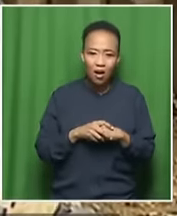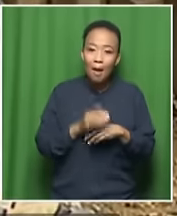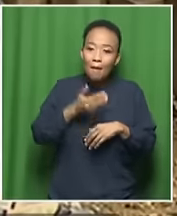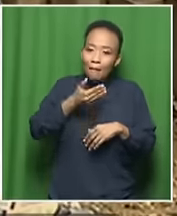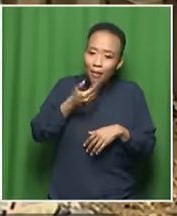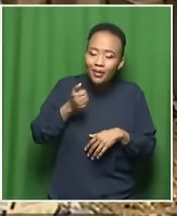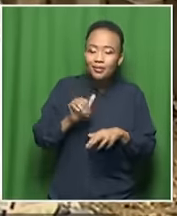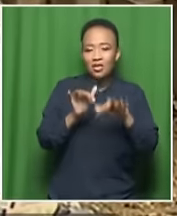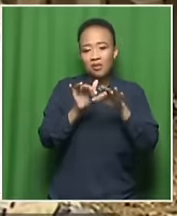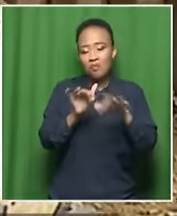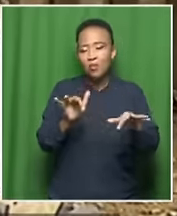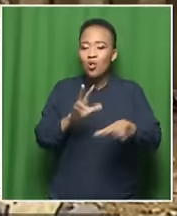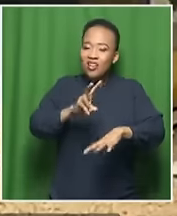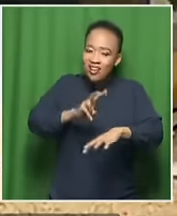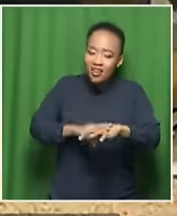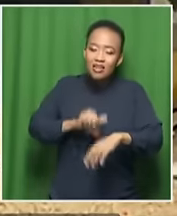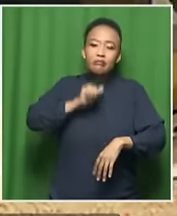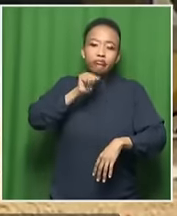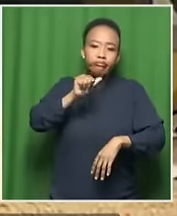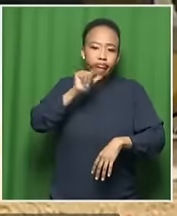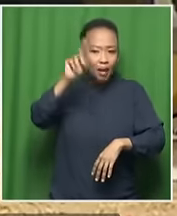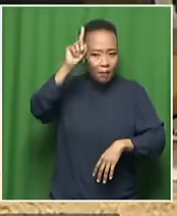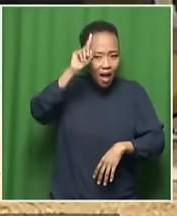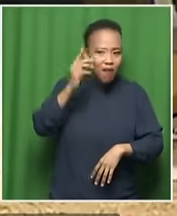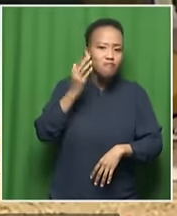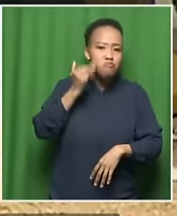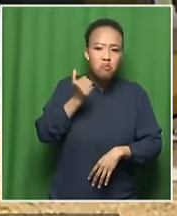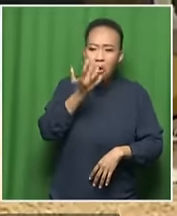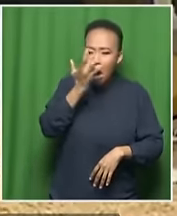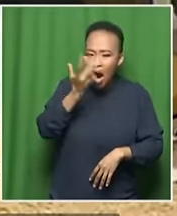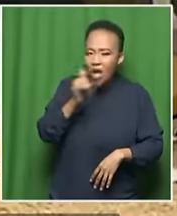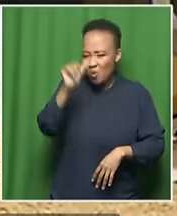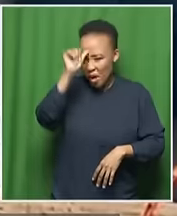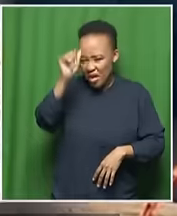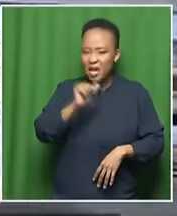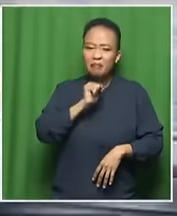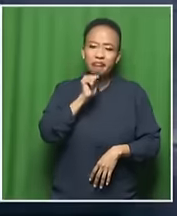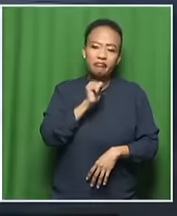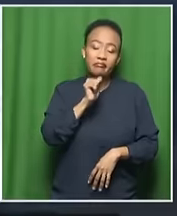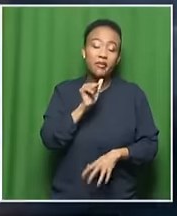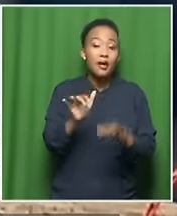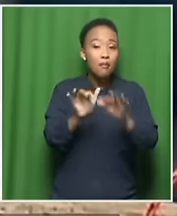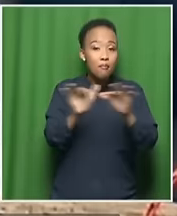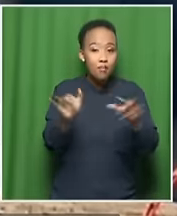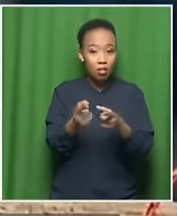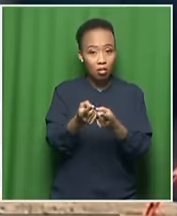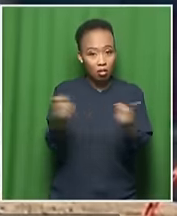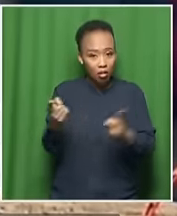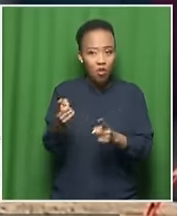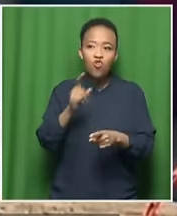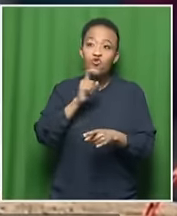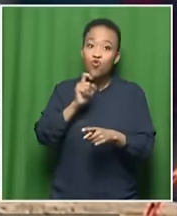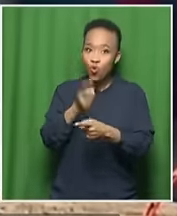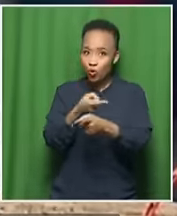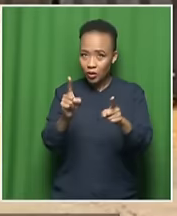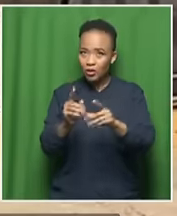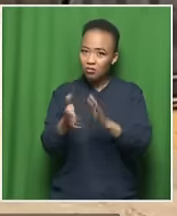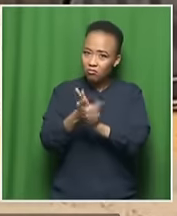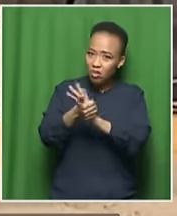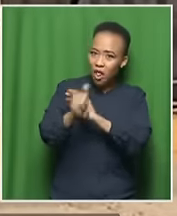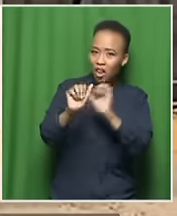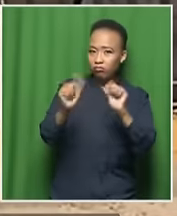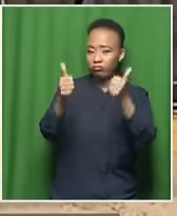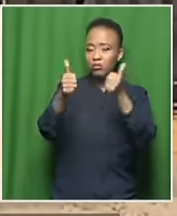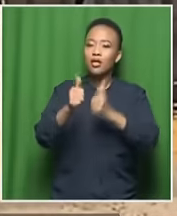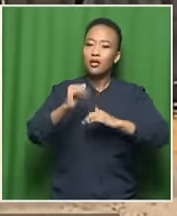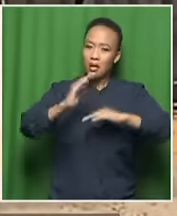irrespective of race, to come forward and to use those people to rebuild South Africa. And people